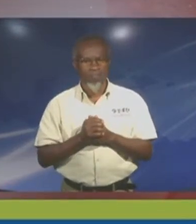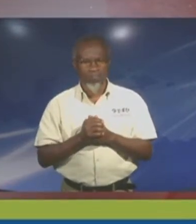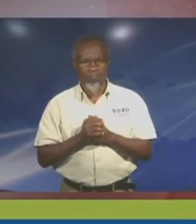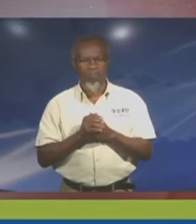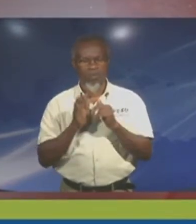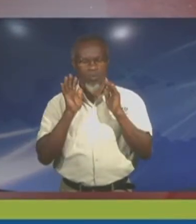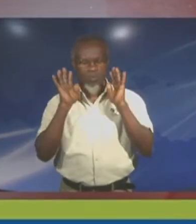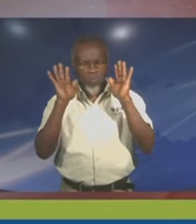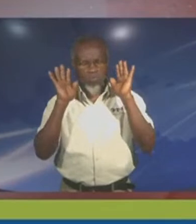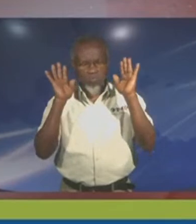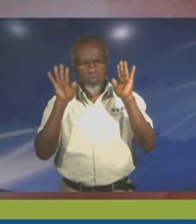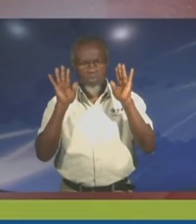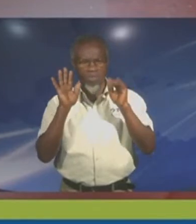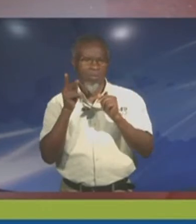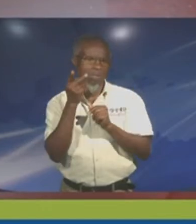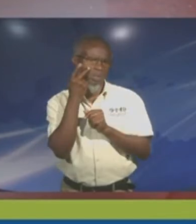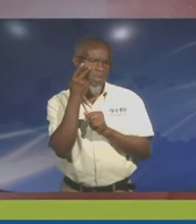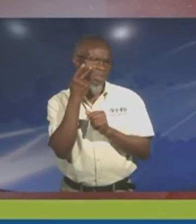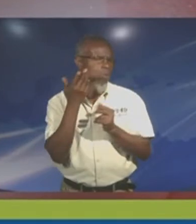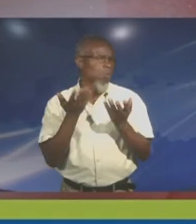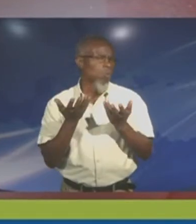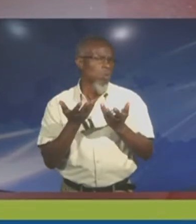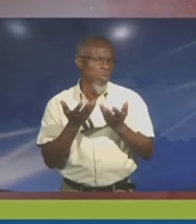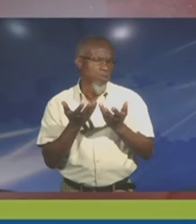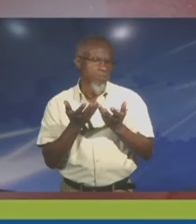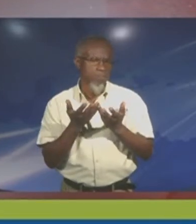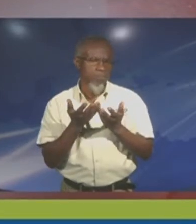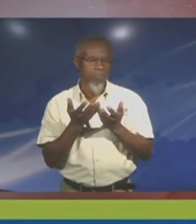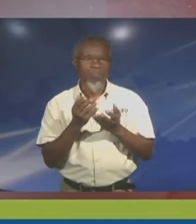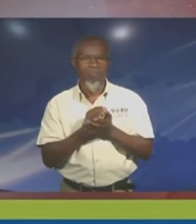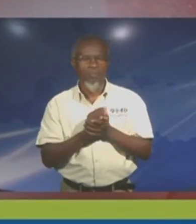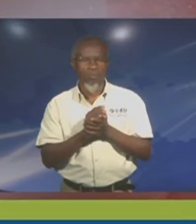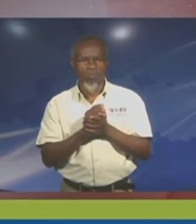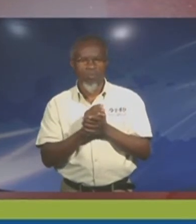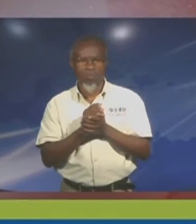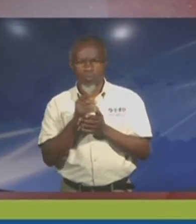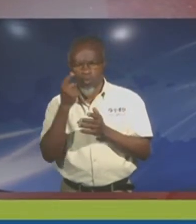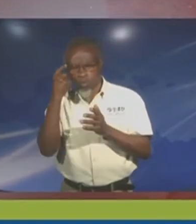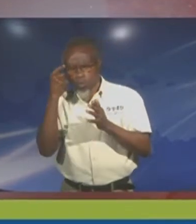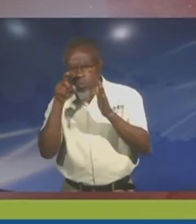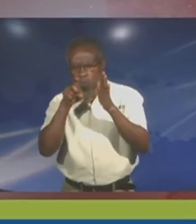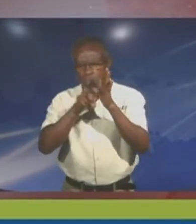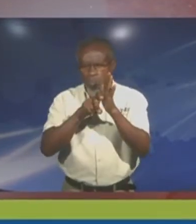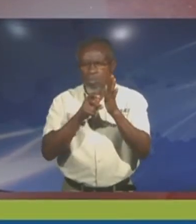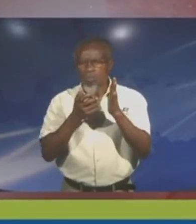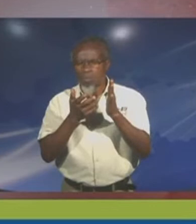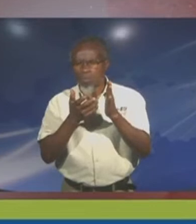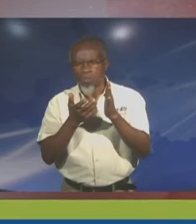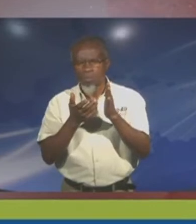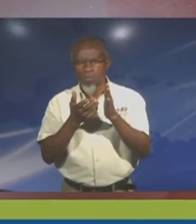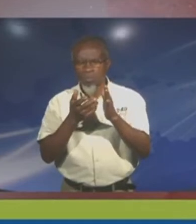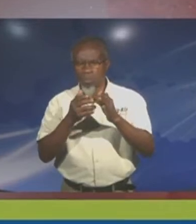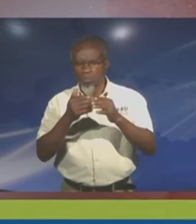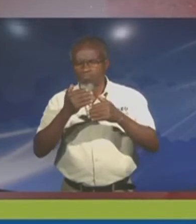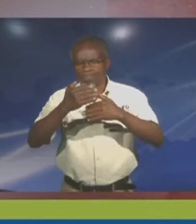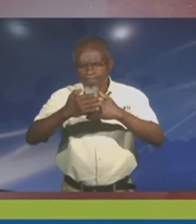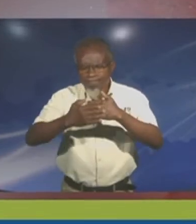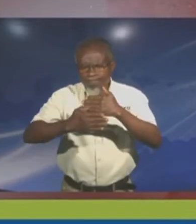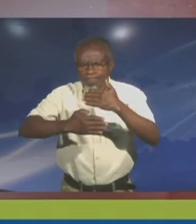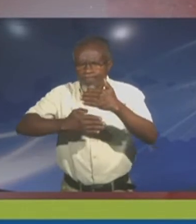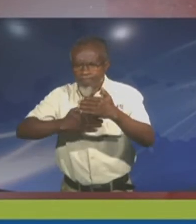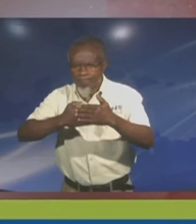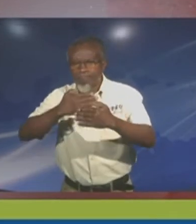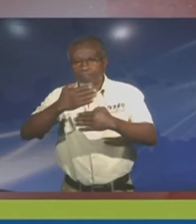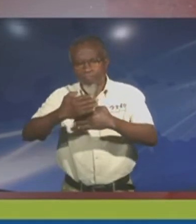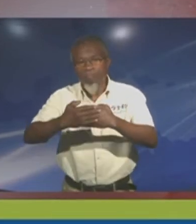would have noticed, on July 13th, we noticed a trend of an increasing rolling average in the